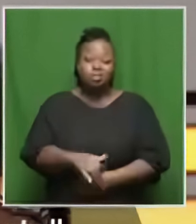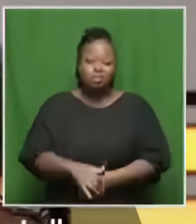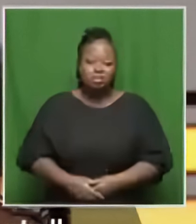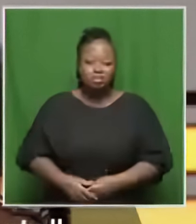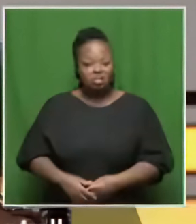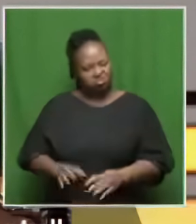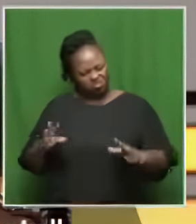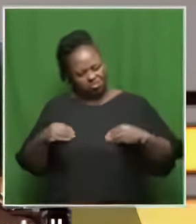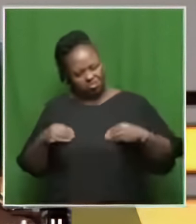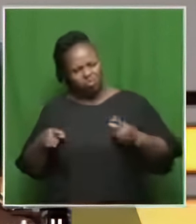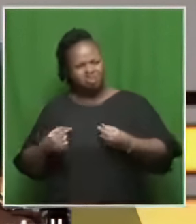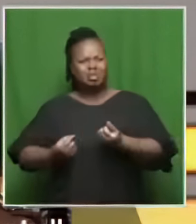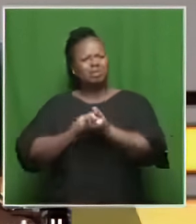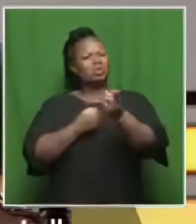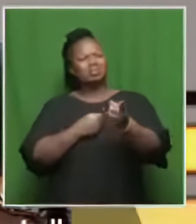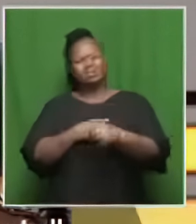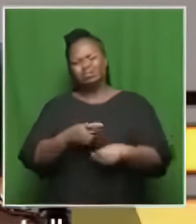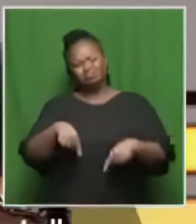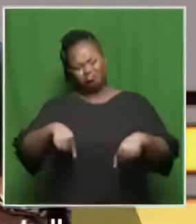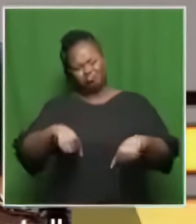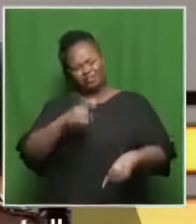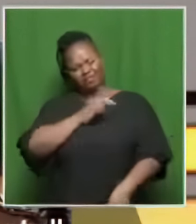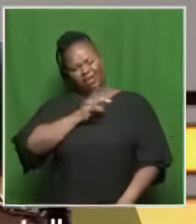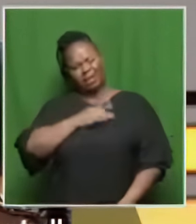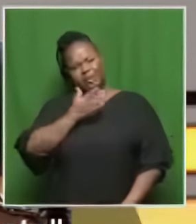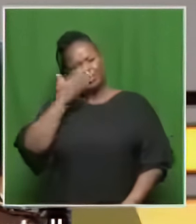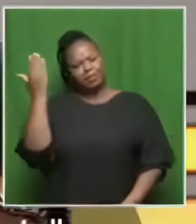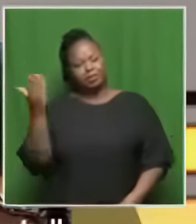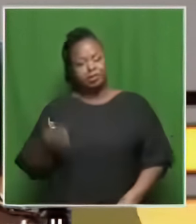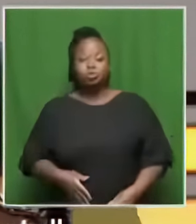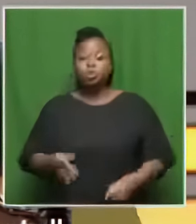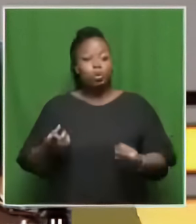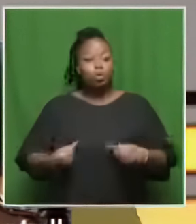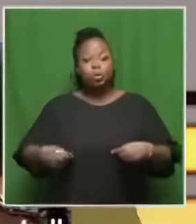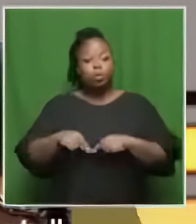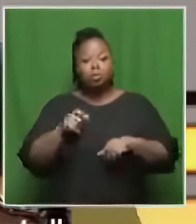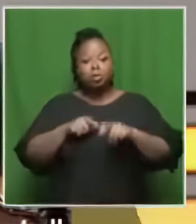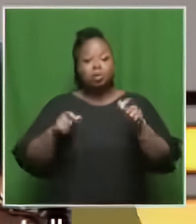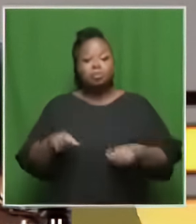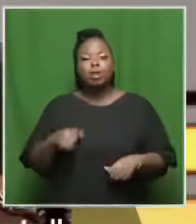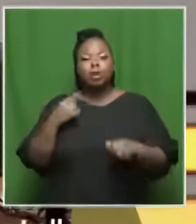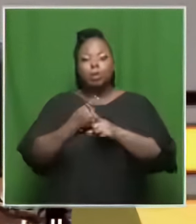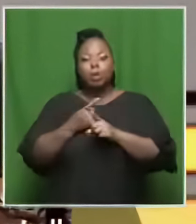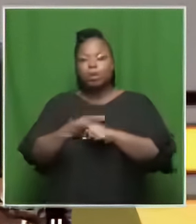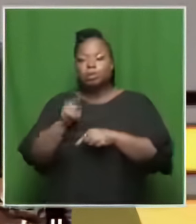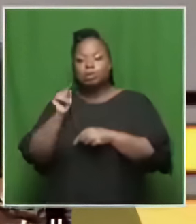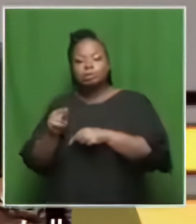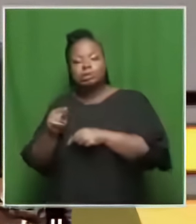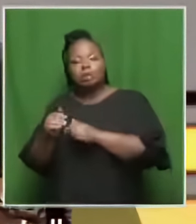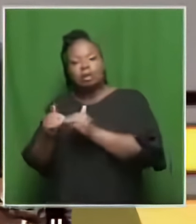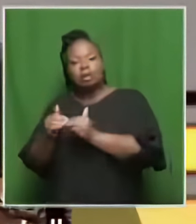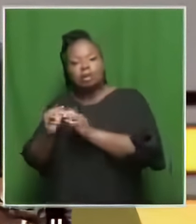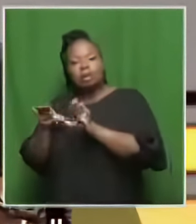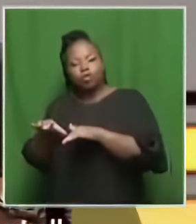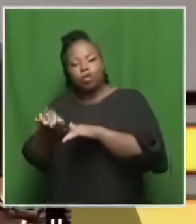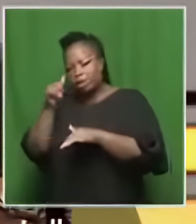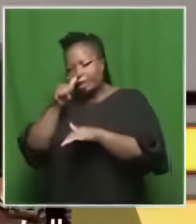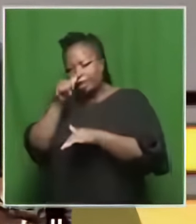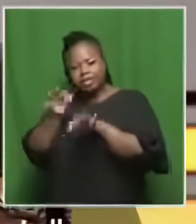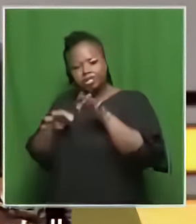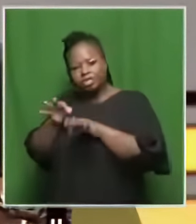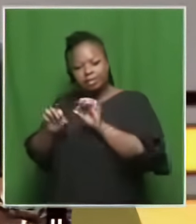that we're not going to beg him because we're not scared of him. We are not the people he captured in the criminal